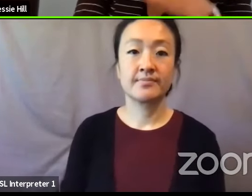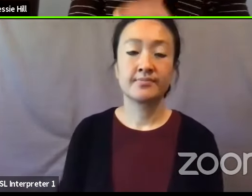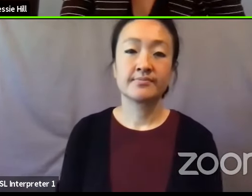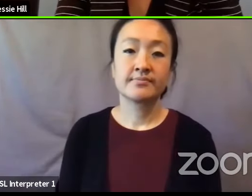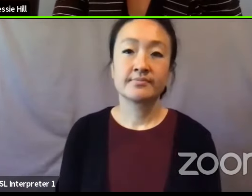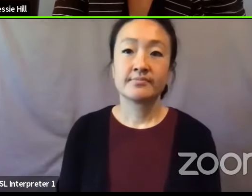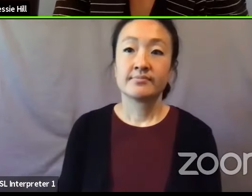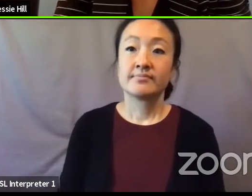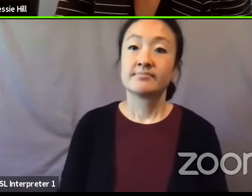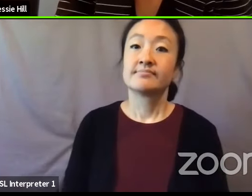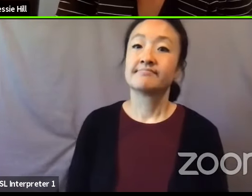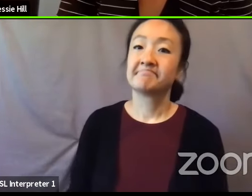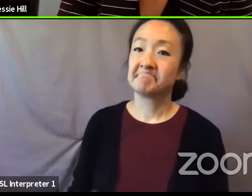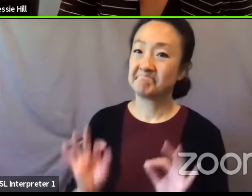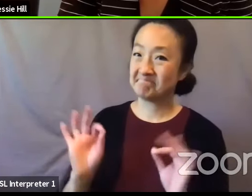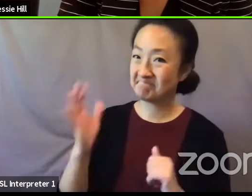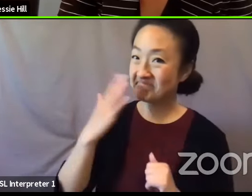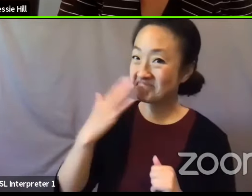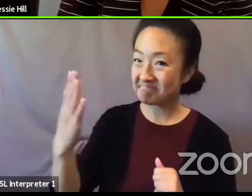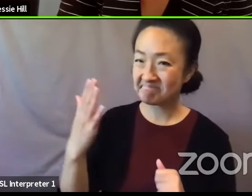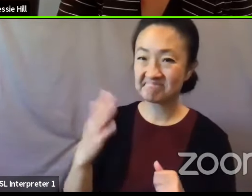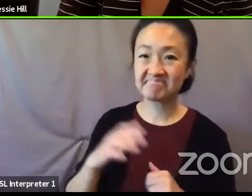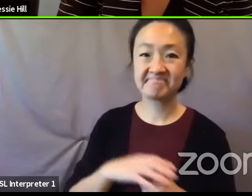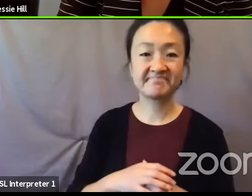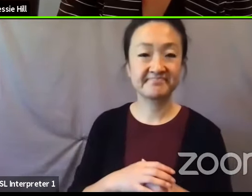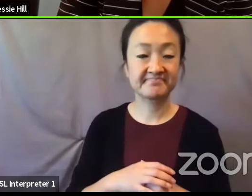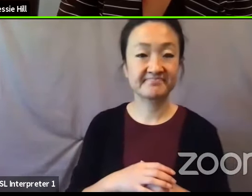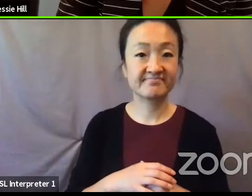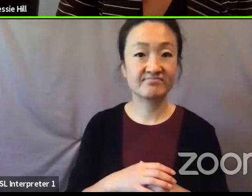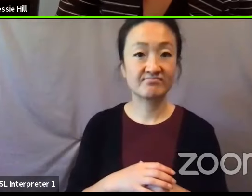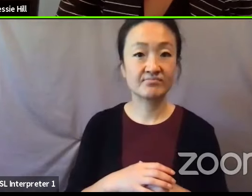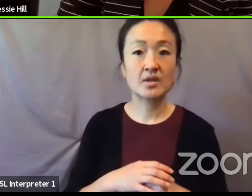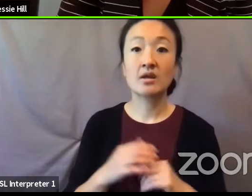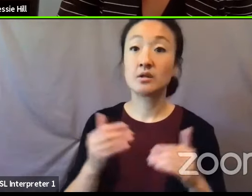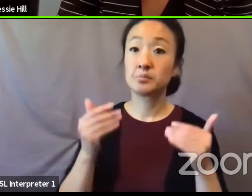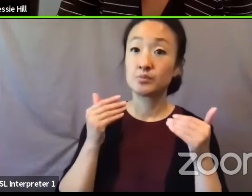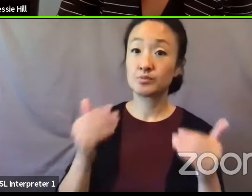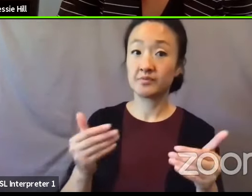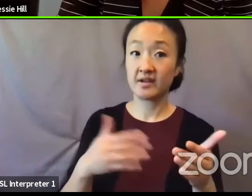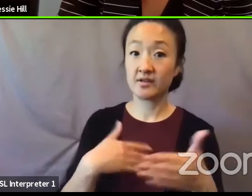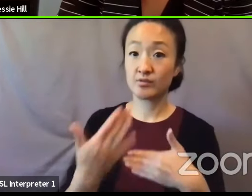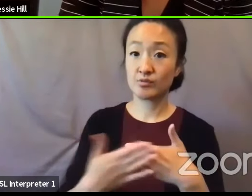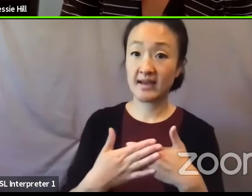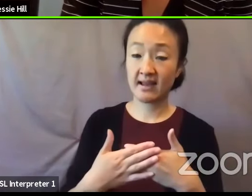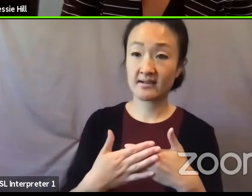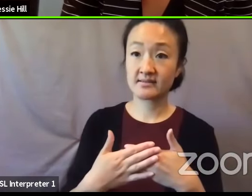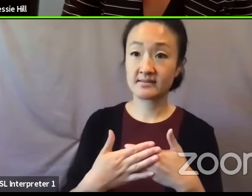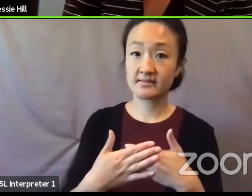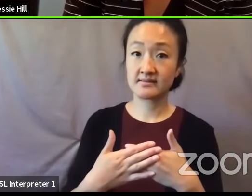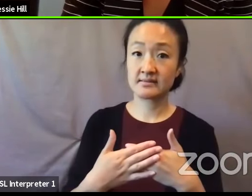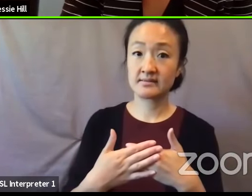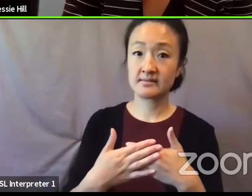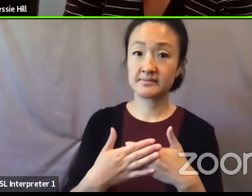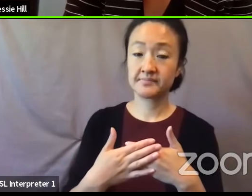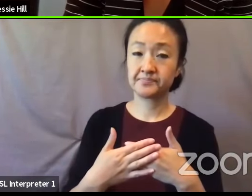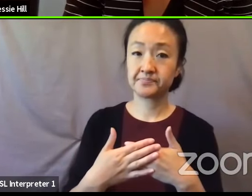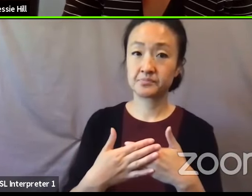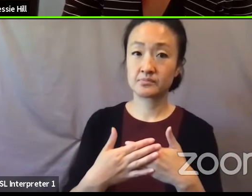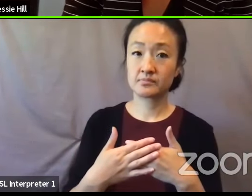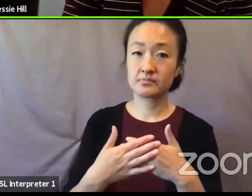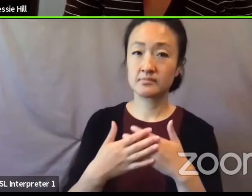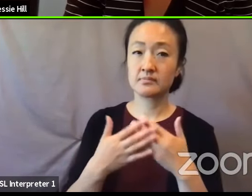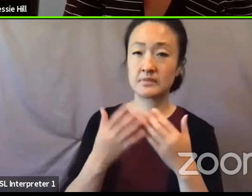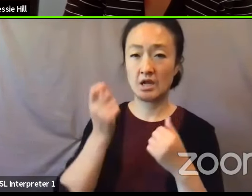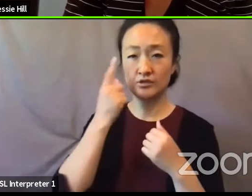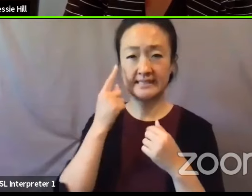Great, thank you. So I guess maybe to move on to the next sort of piece of understanding